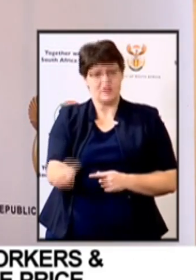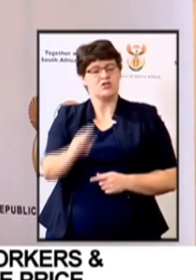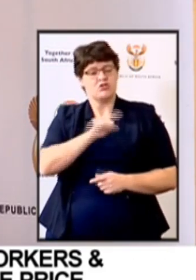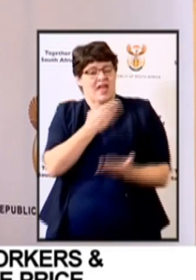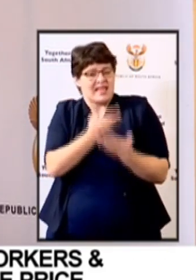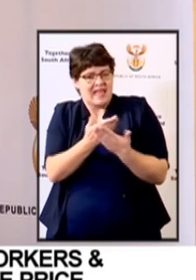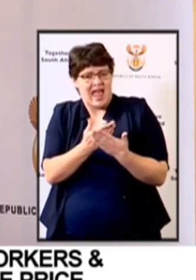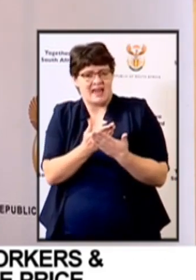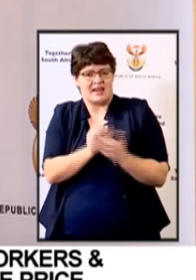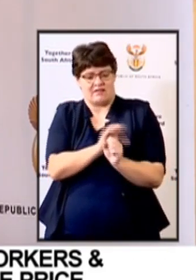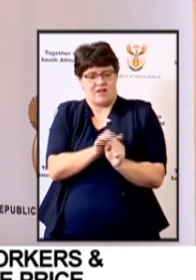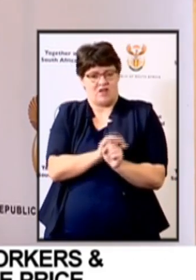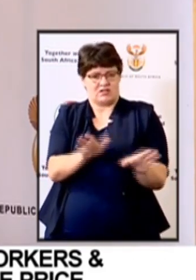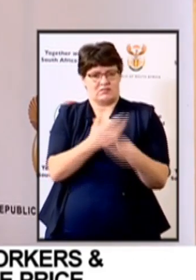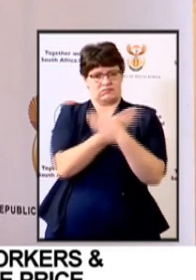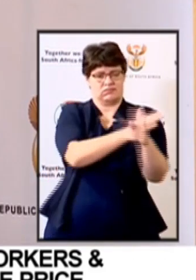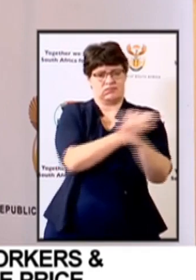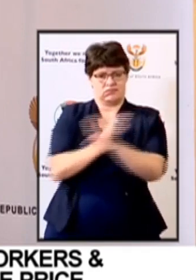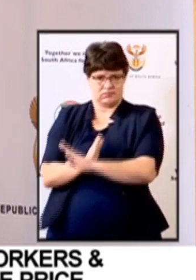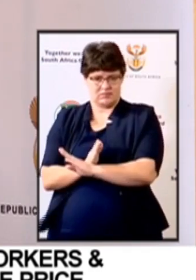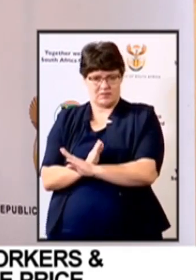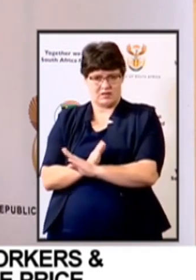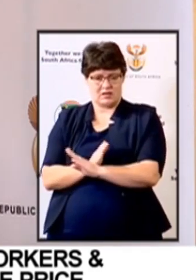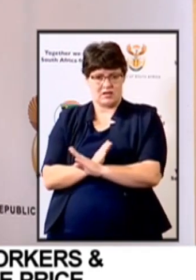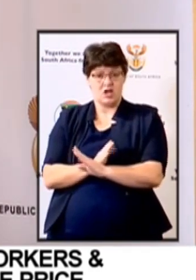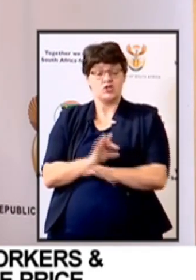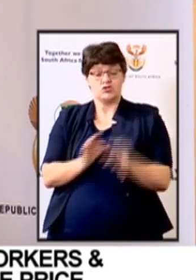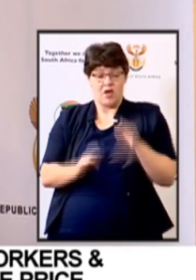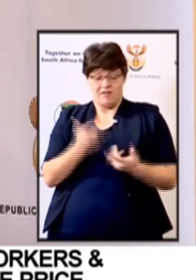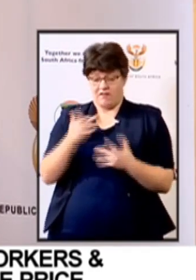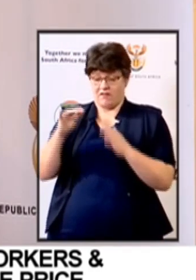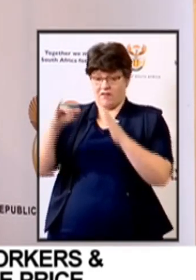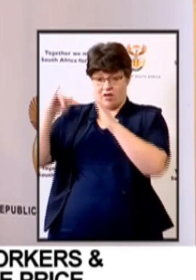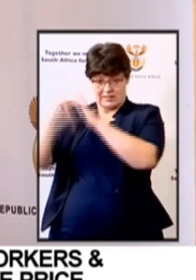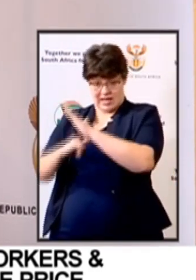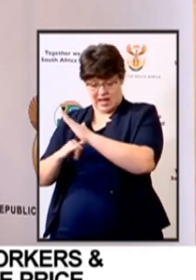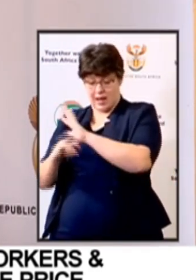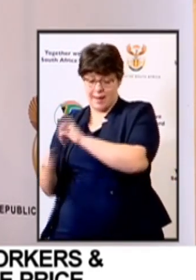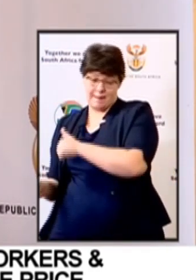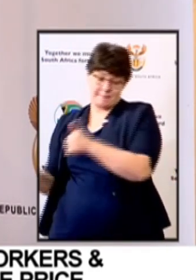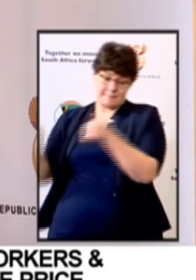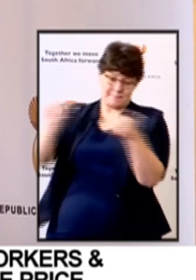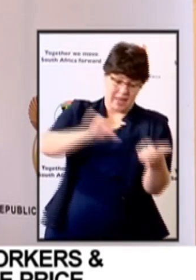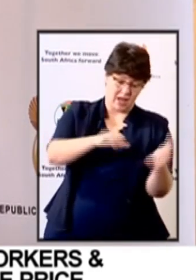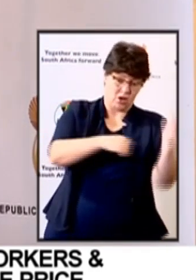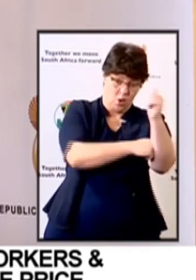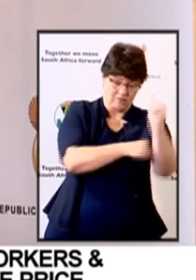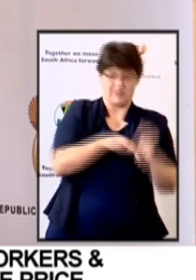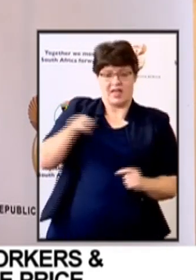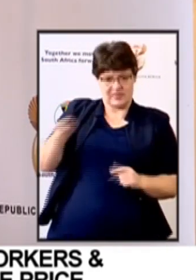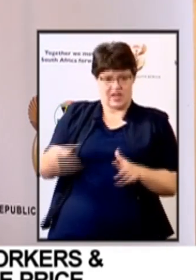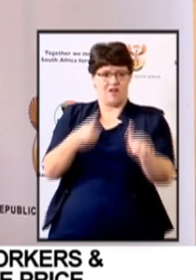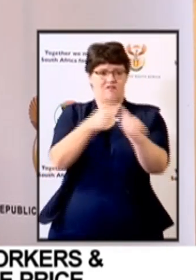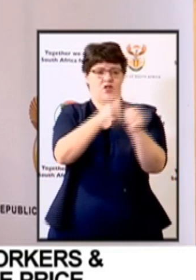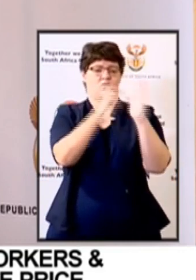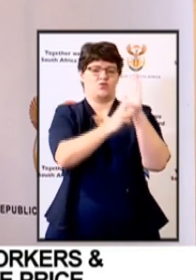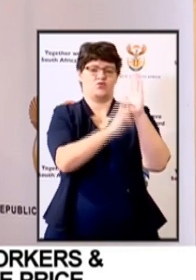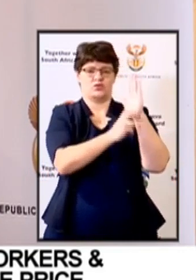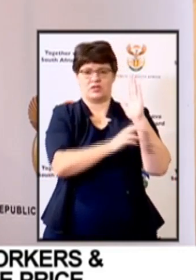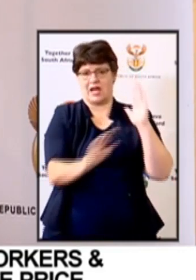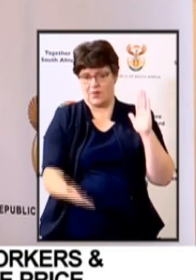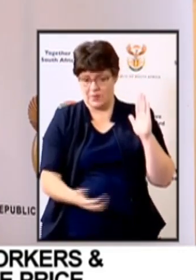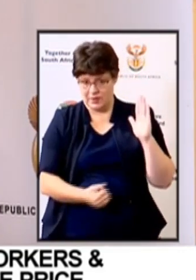virus as and when public servants come back and normalize public service. Amongst